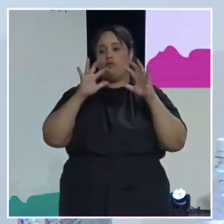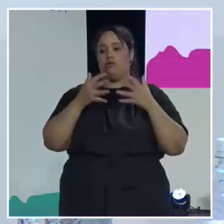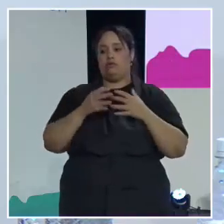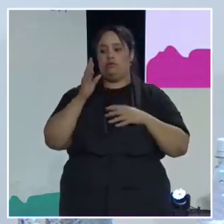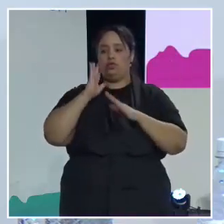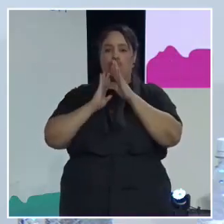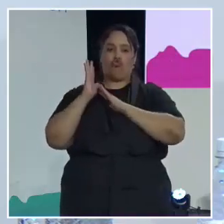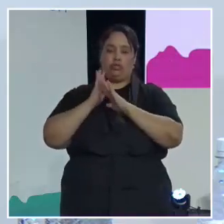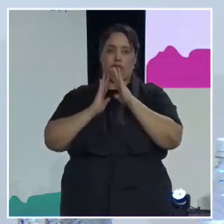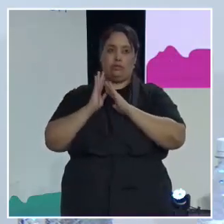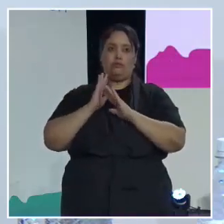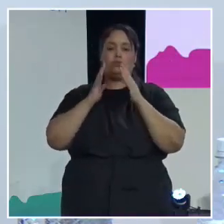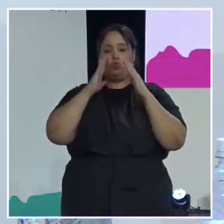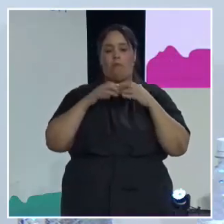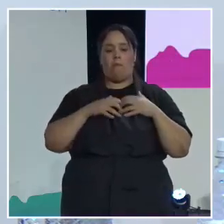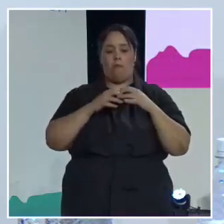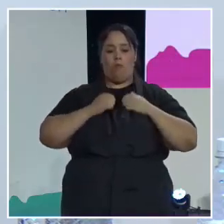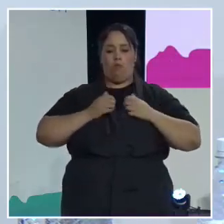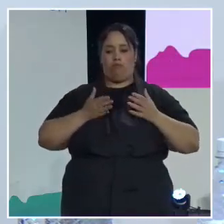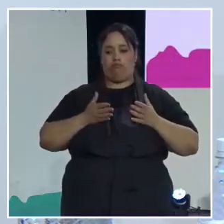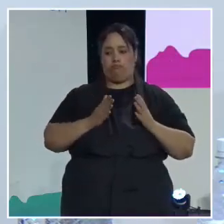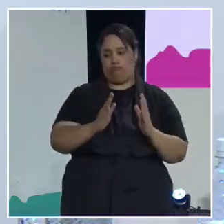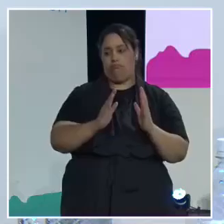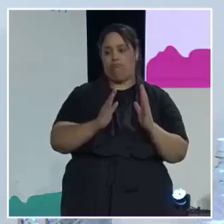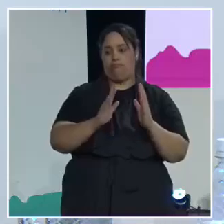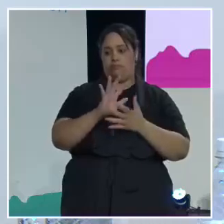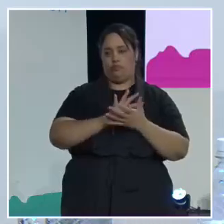create its own story and its own future.